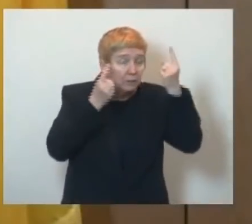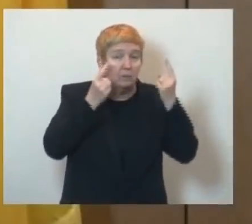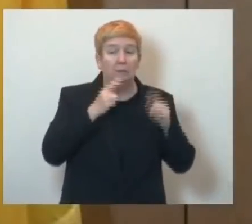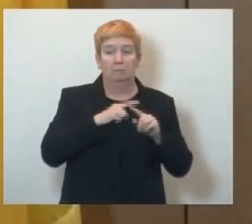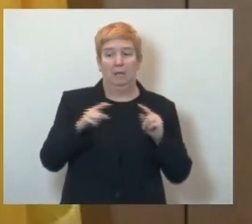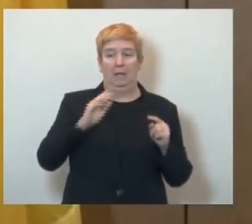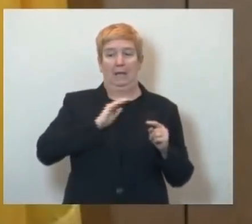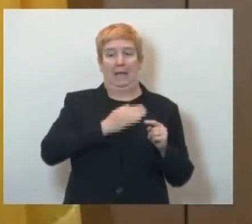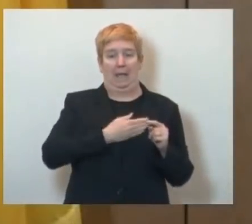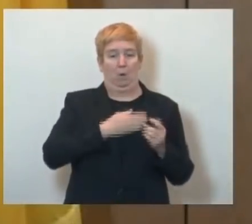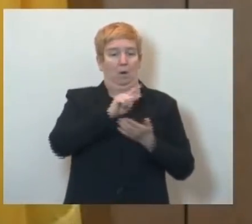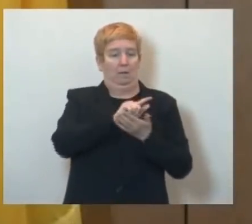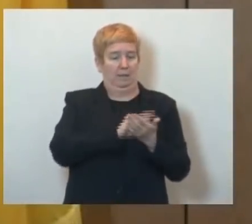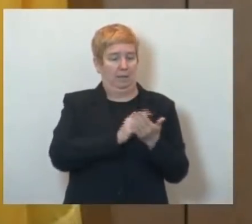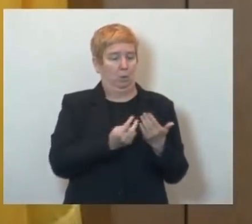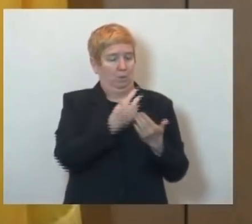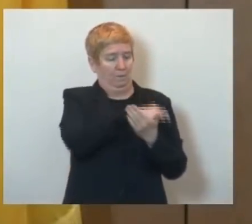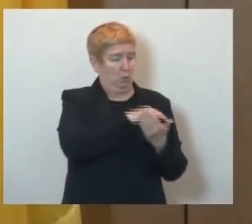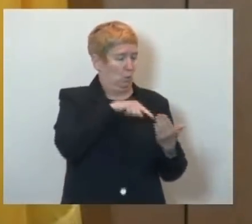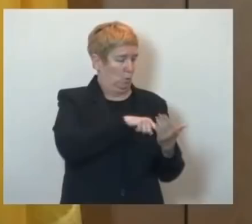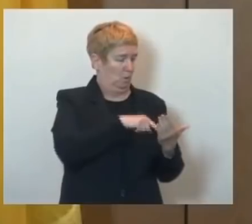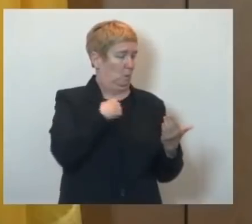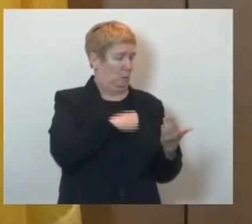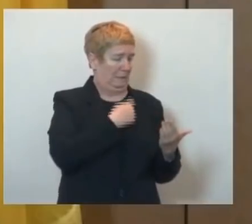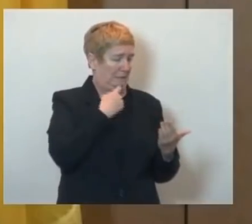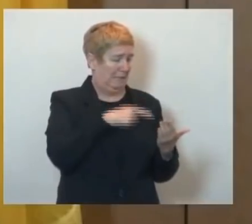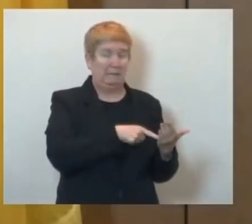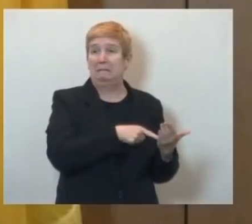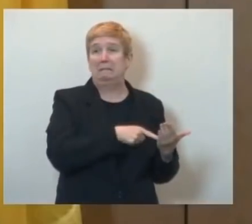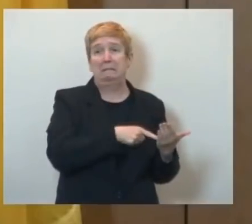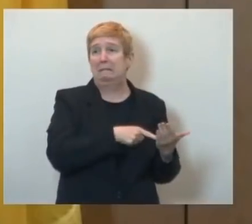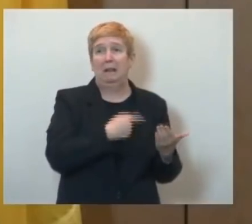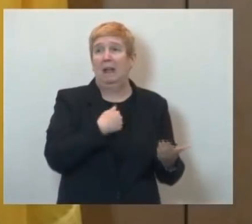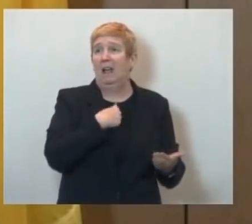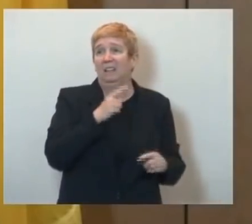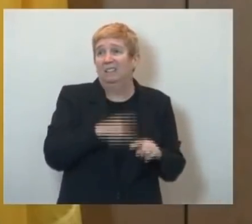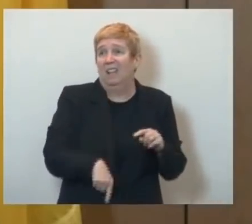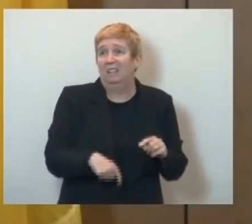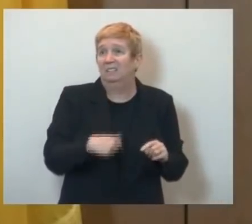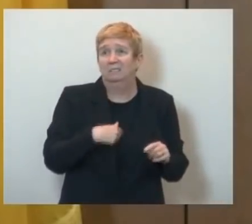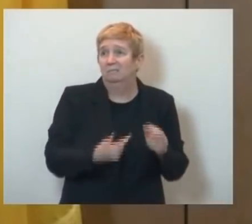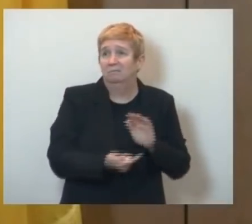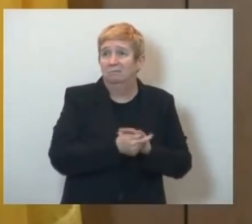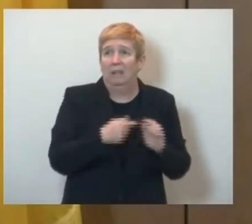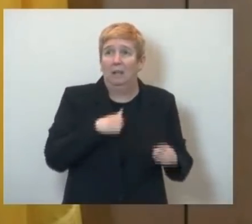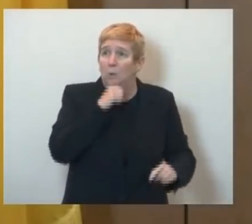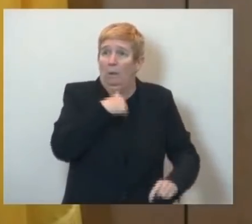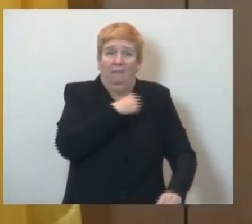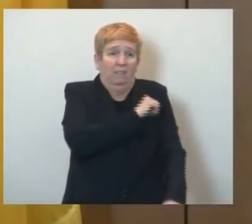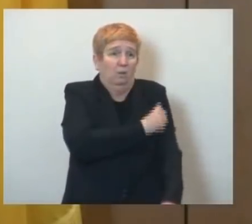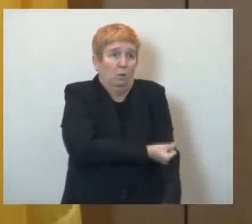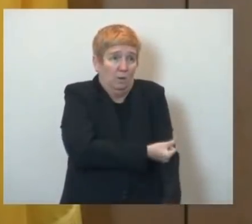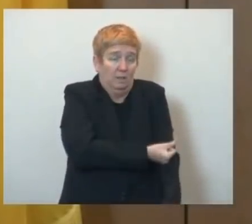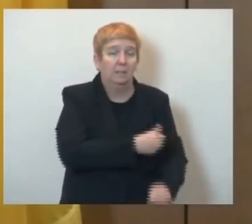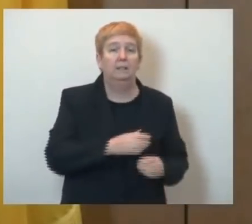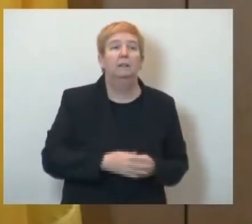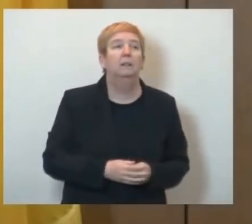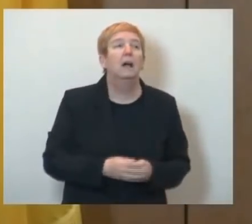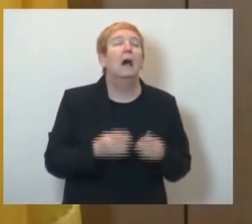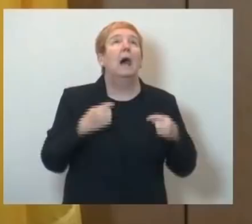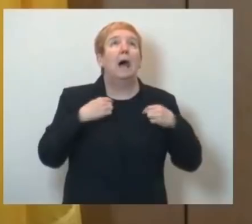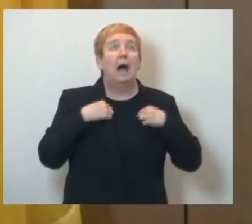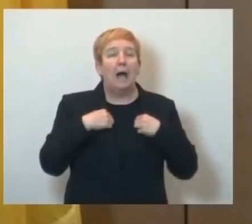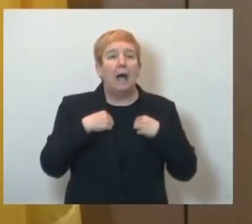review indicates pretty unequivocally, I just don't have the power to do it. So there has to be the ability, I can't